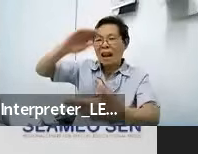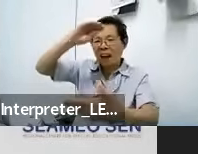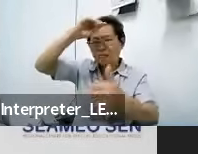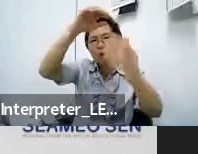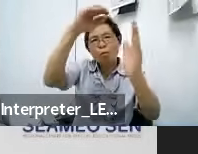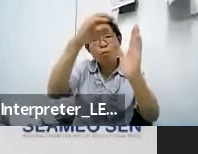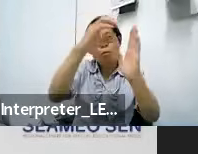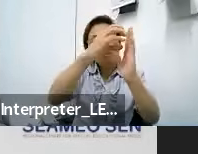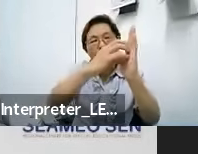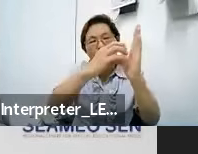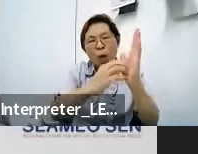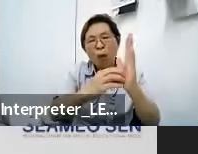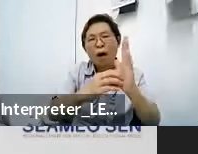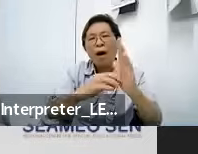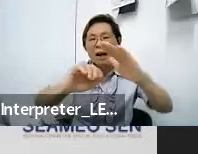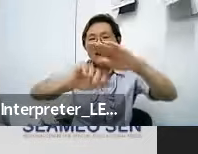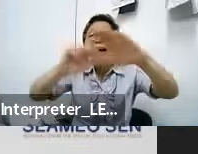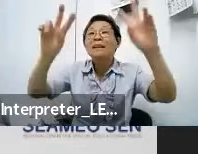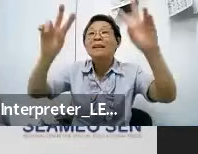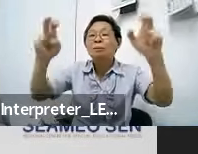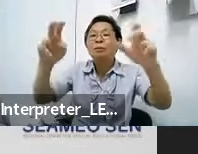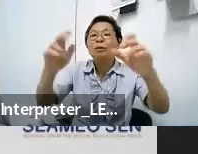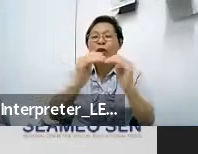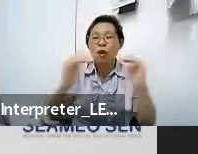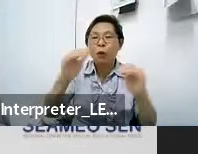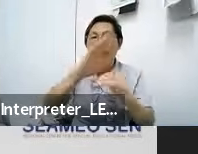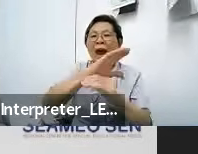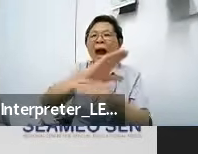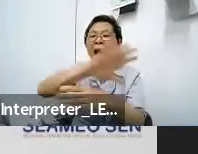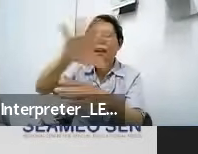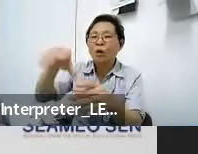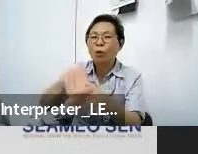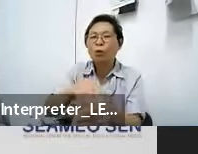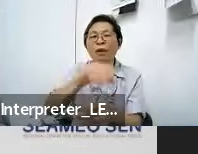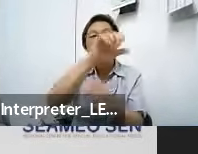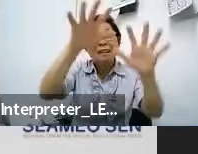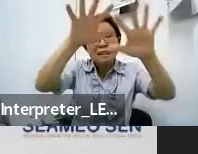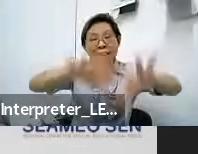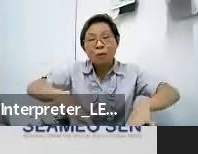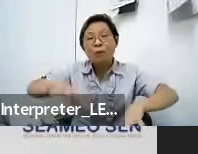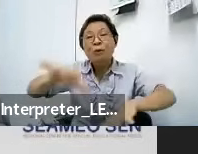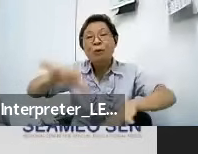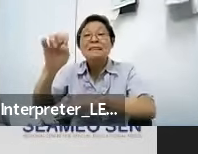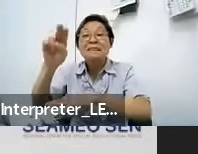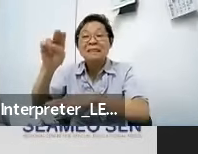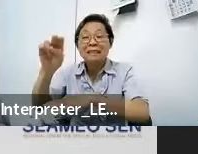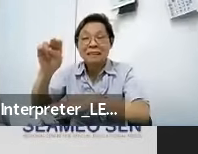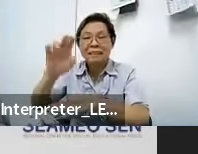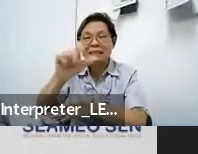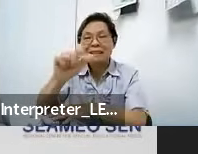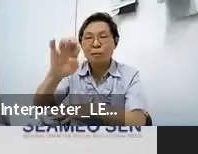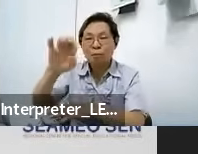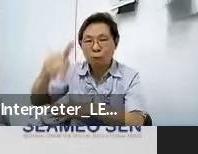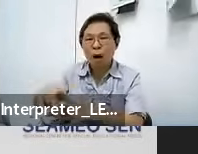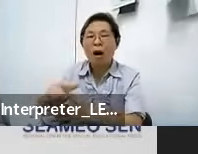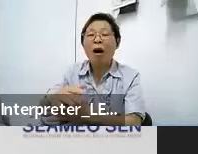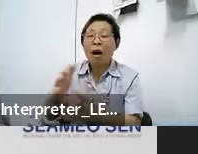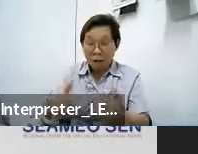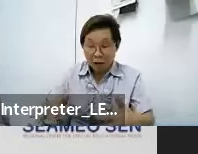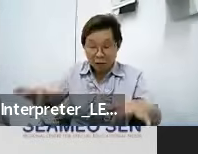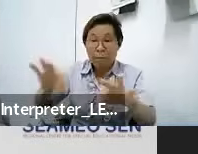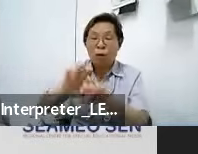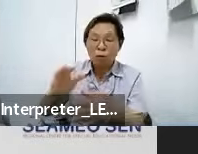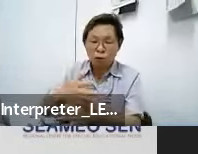the theme Equity and Inclusion. SEPs has been an invaluable ally in our shared mission, and